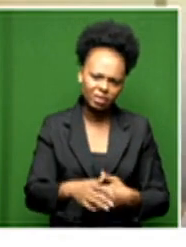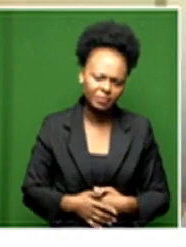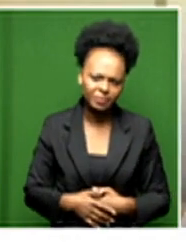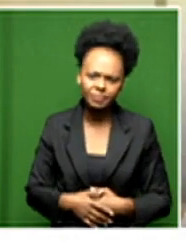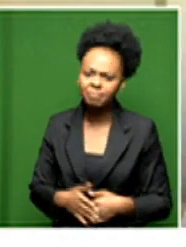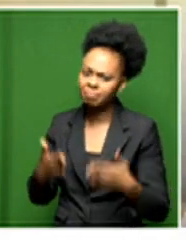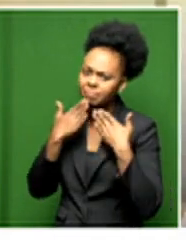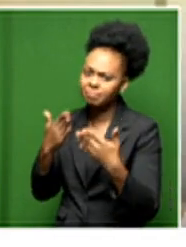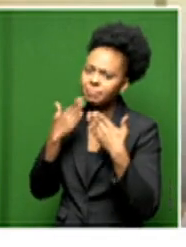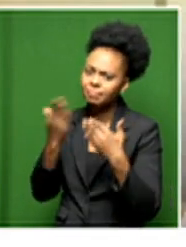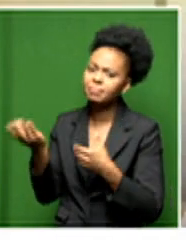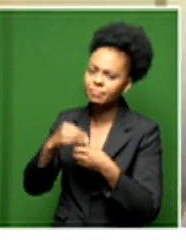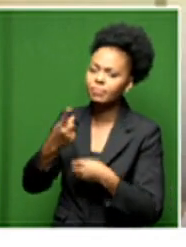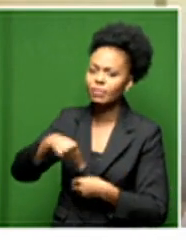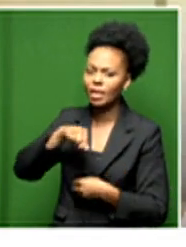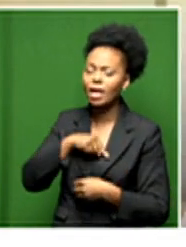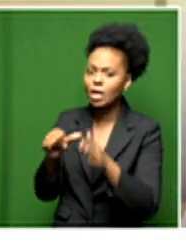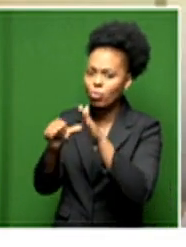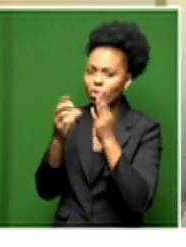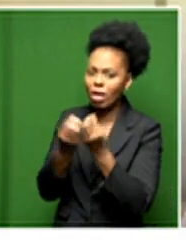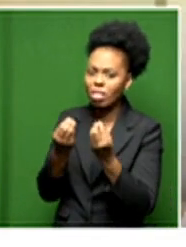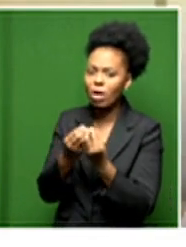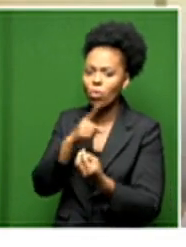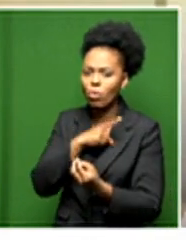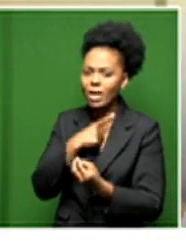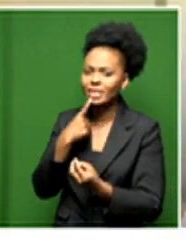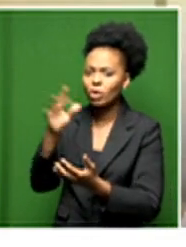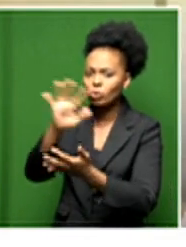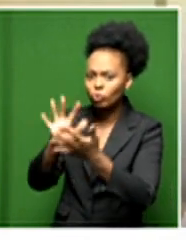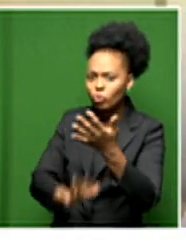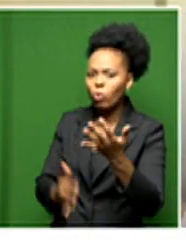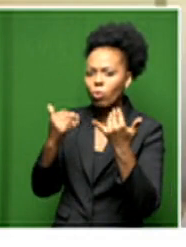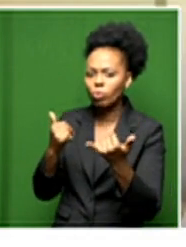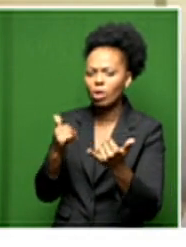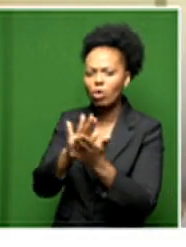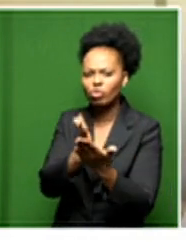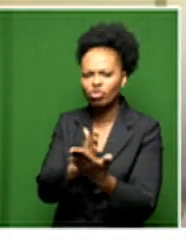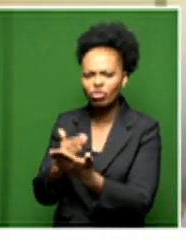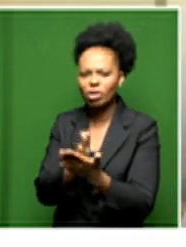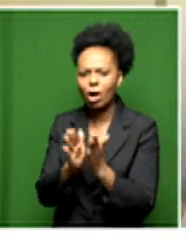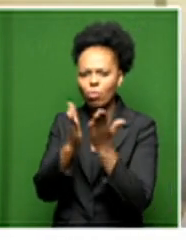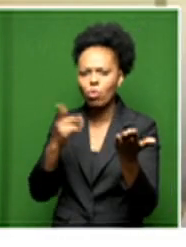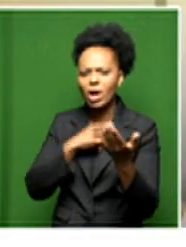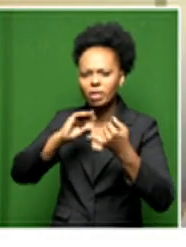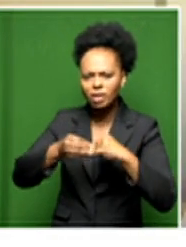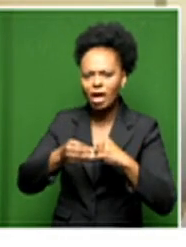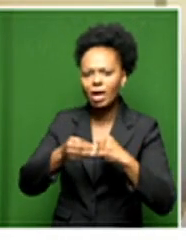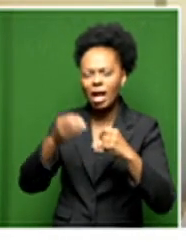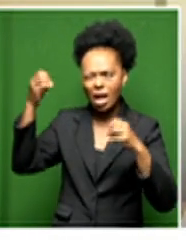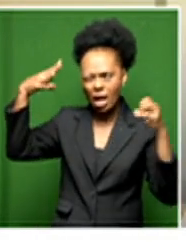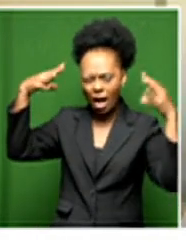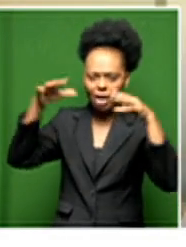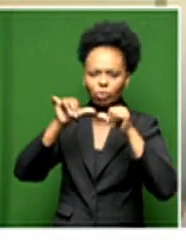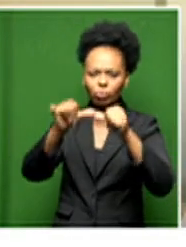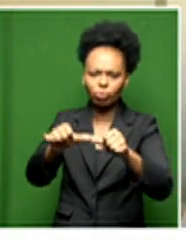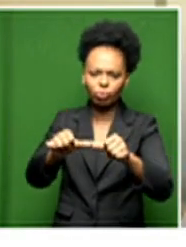you so much for joining us. I mean, the most important is that, you say these stories you share in this book are about trying to keep the lights on. Thank you for